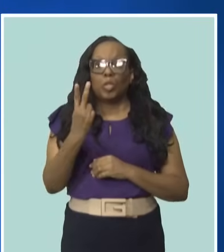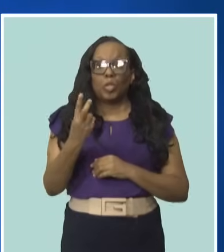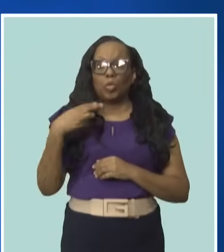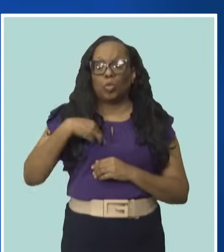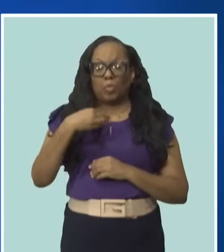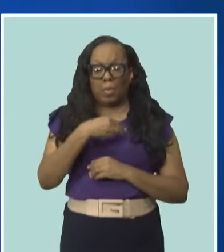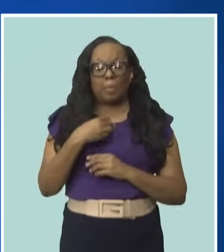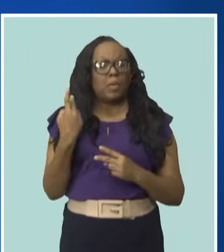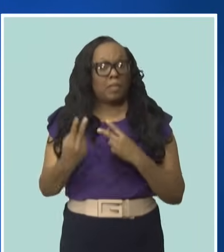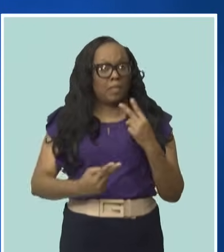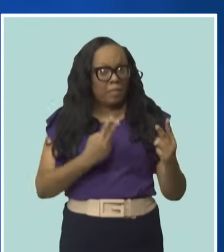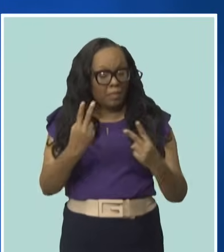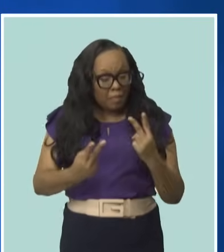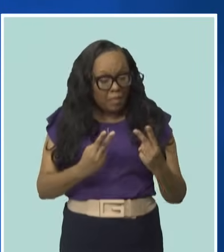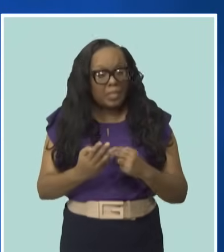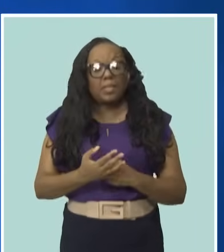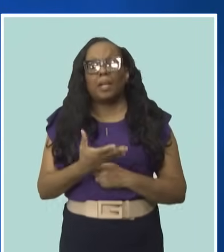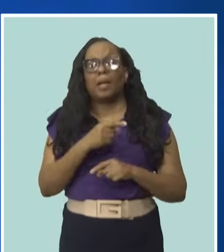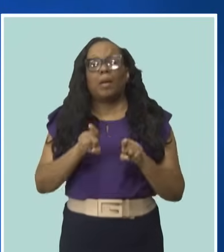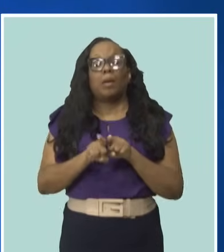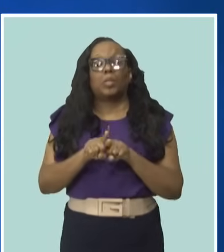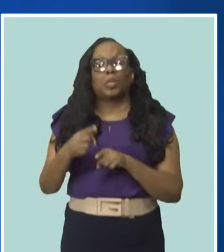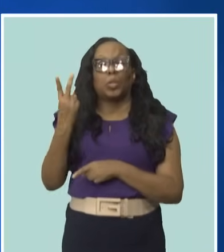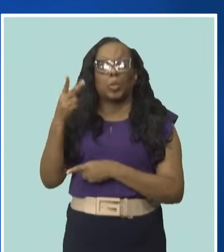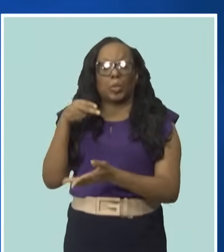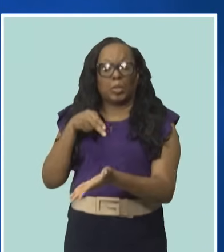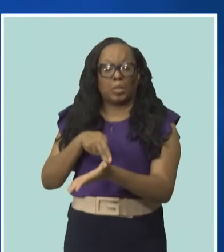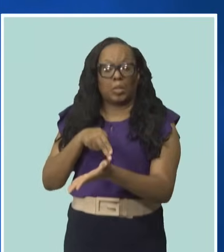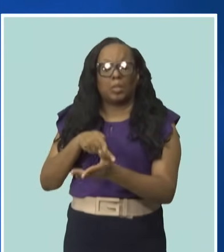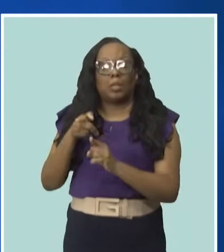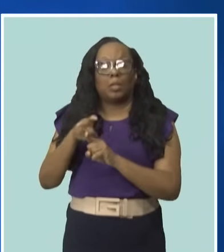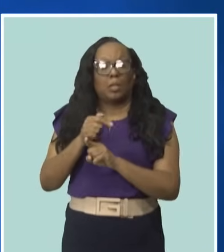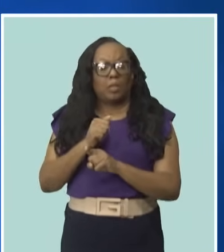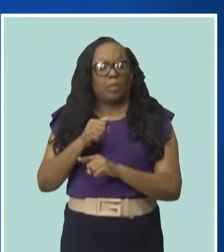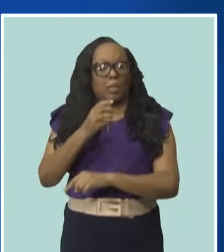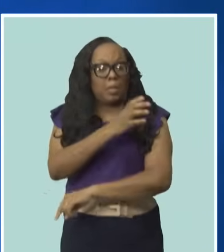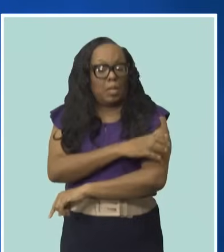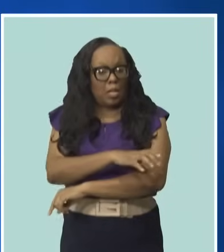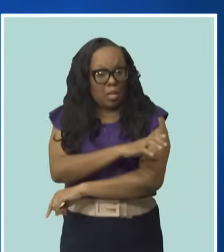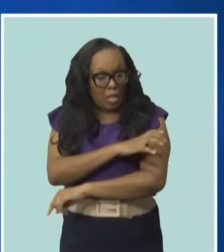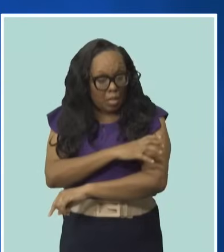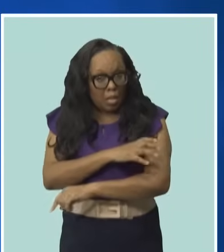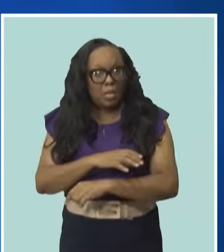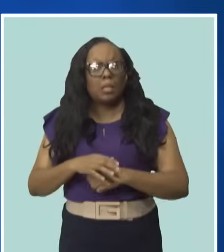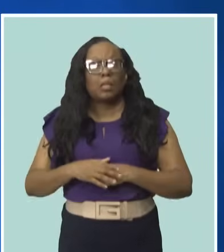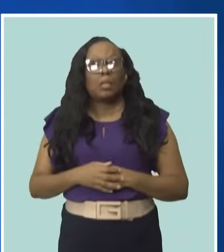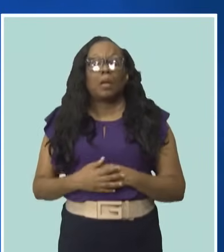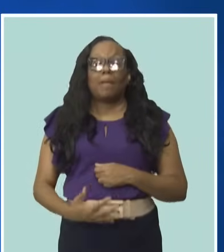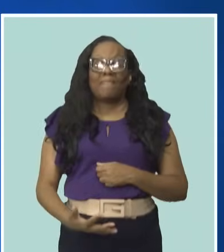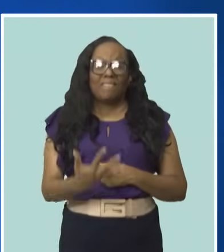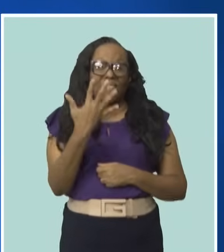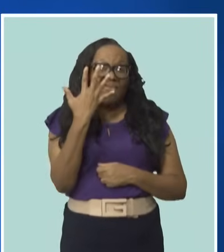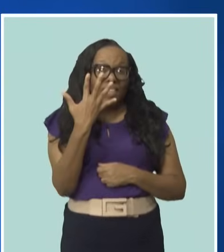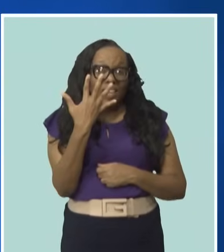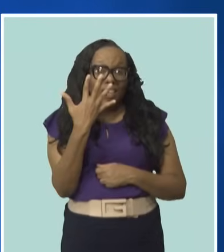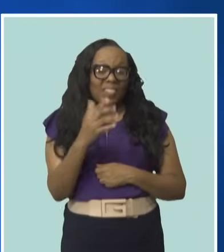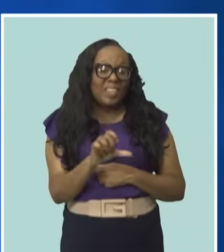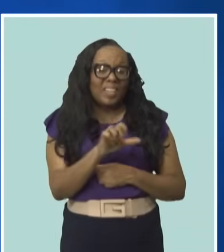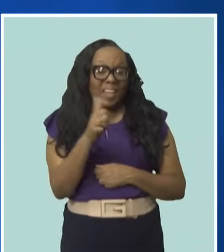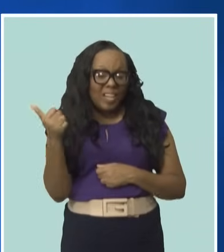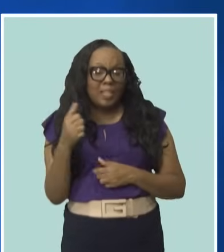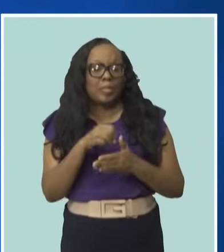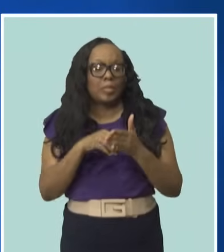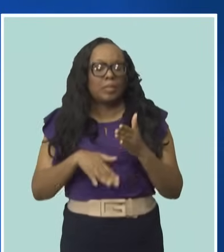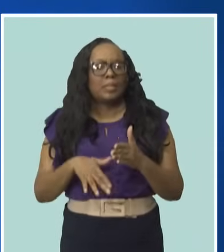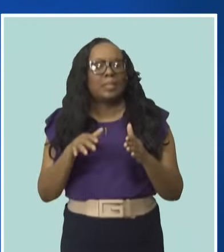Environmental Health Department, along with 2 nurses from the Maurice Bayer Polyclinic, 5 other students were observed